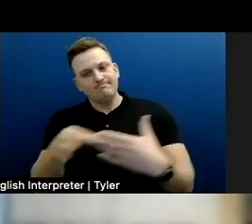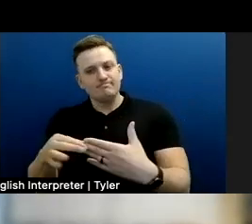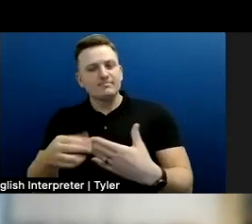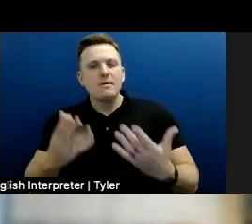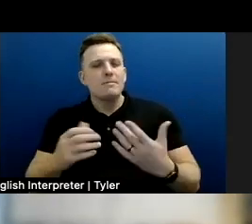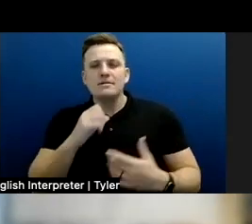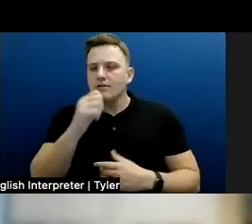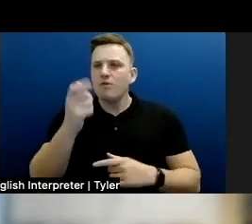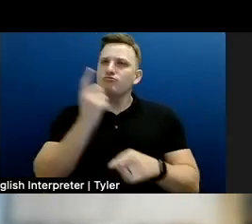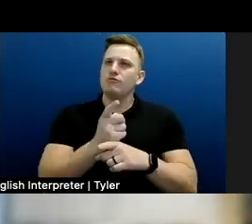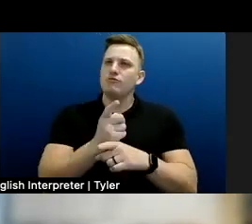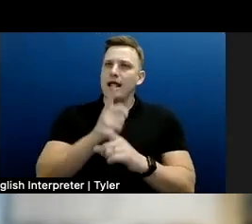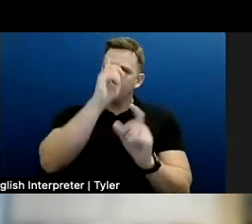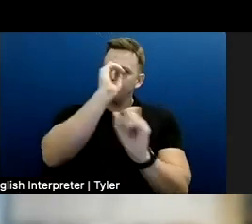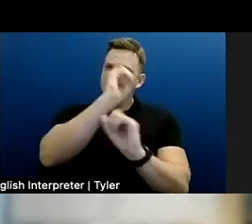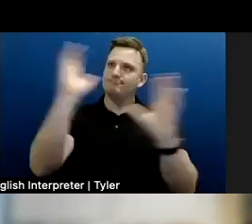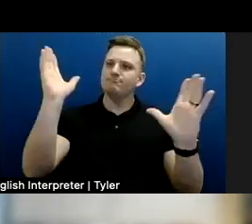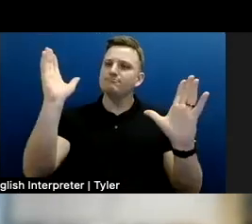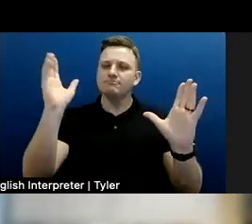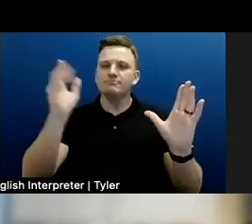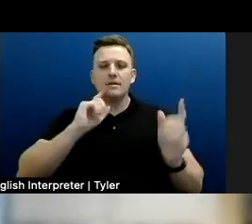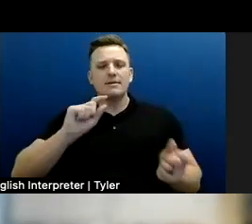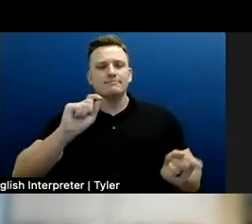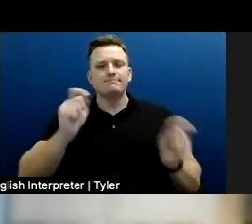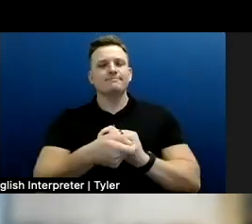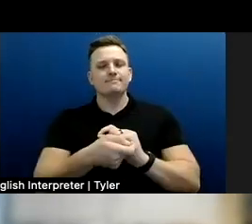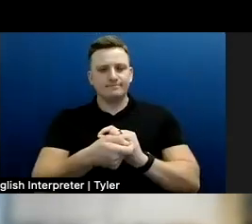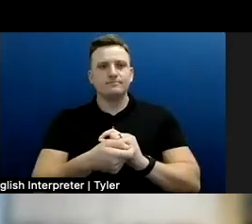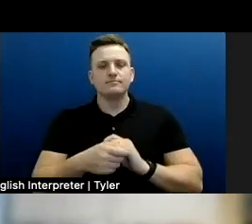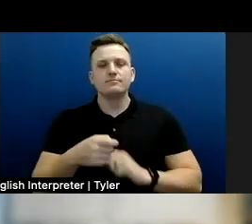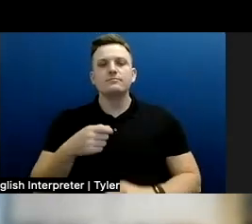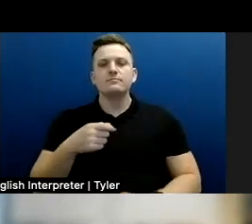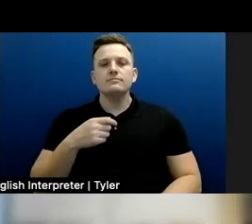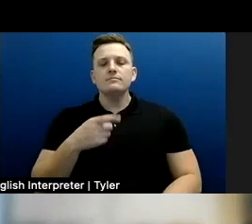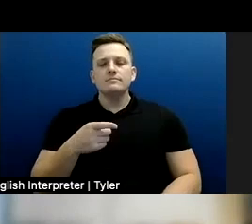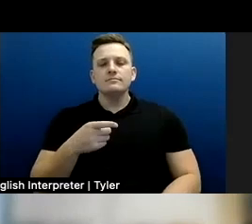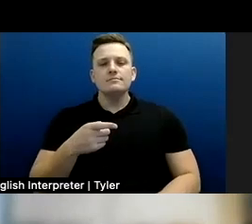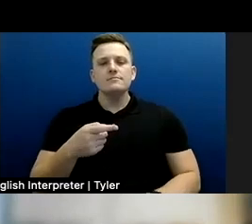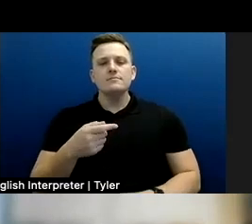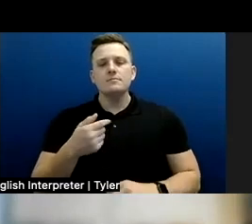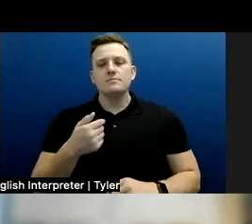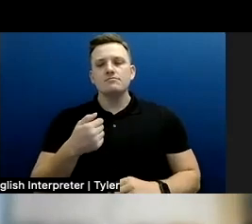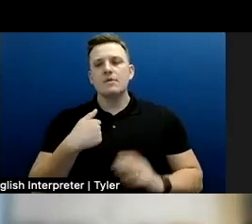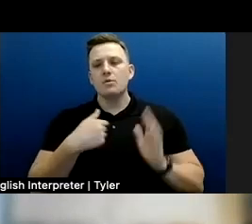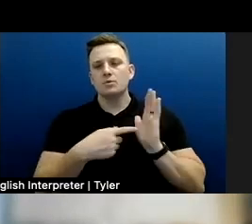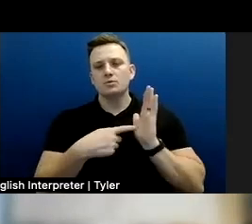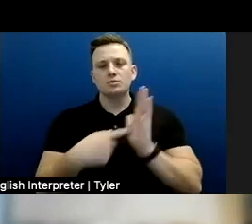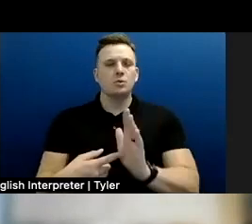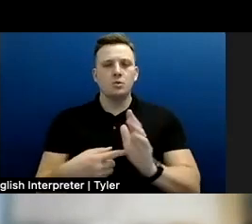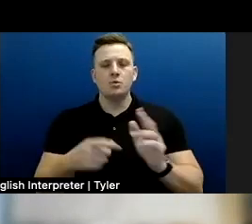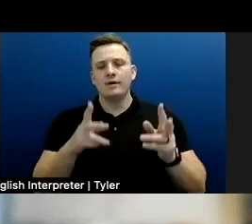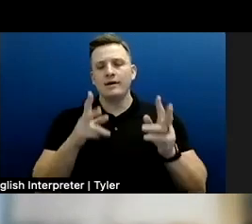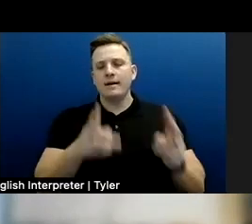think about. And I'm going to show again a short clip